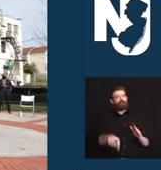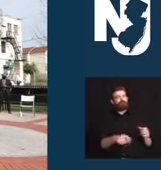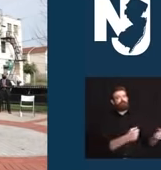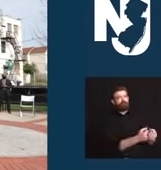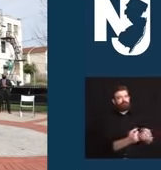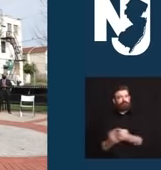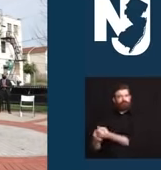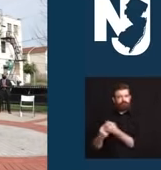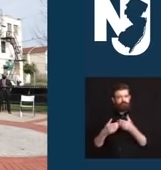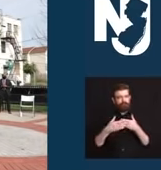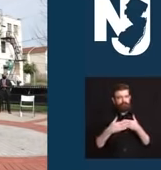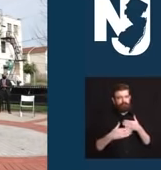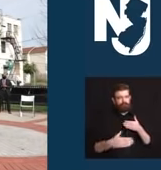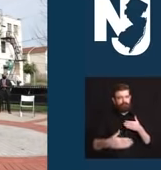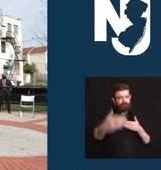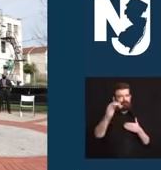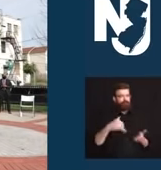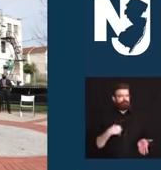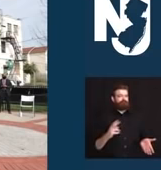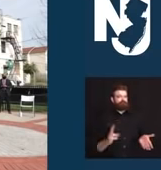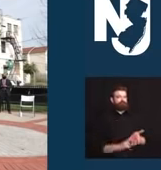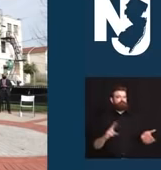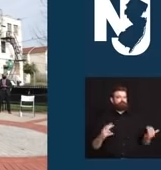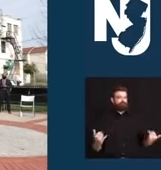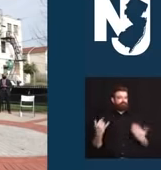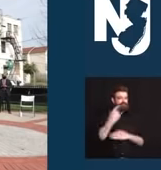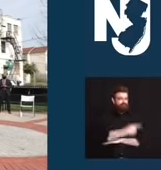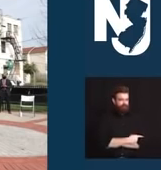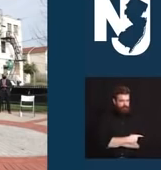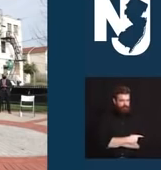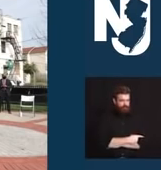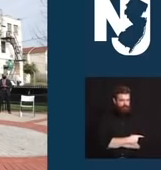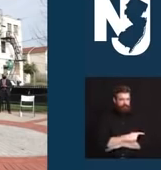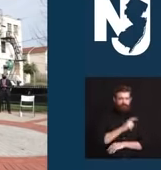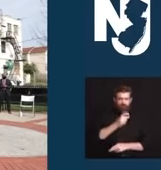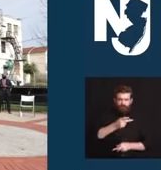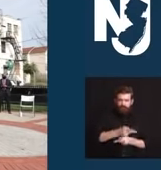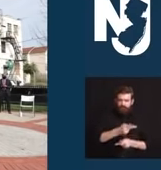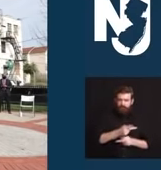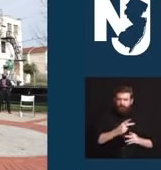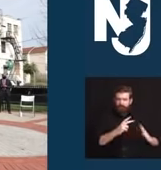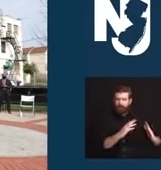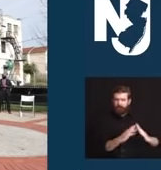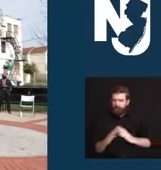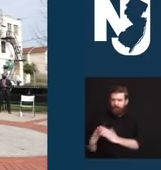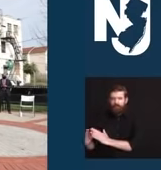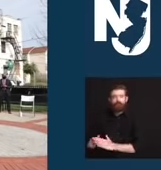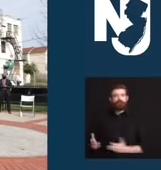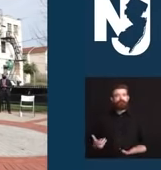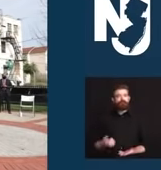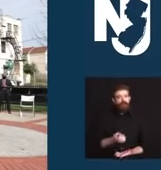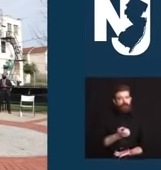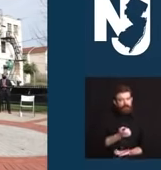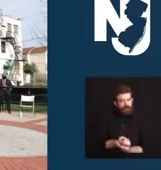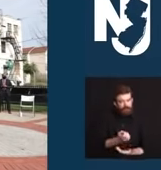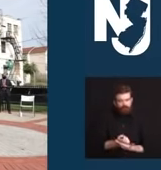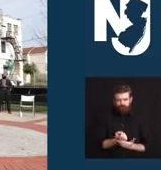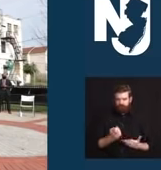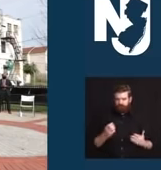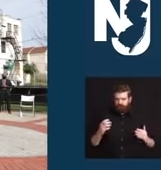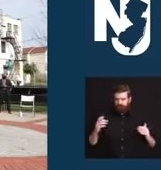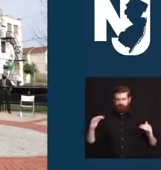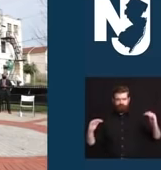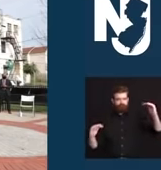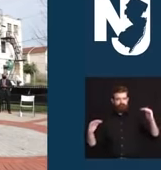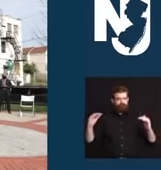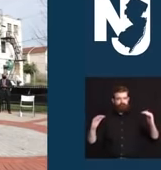in balance with doing right by our economy. And as we continue to fight this virus, the importance of environmental